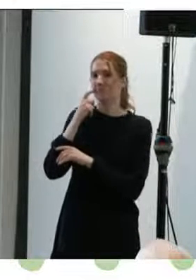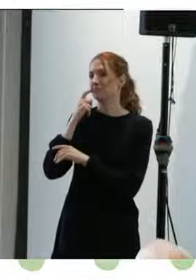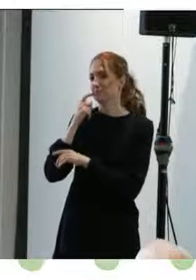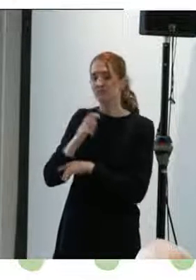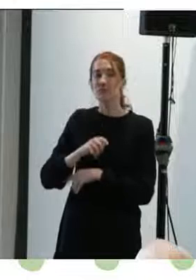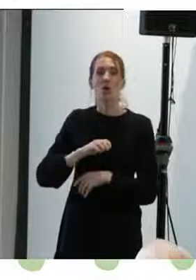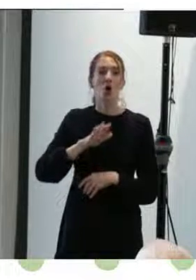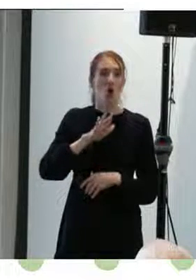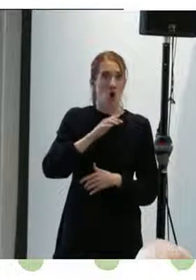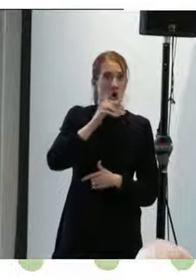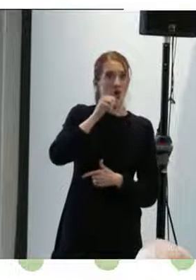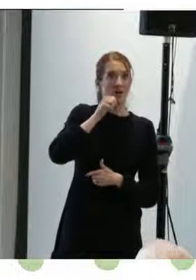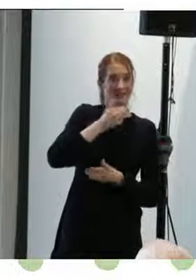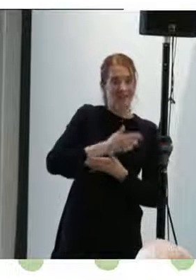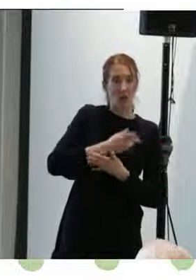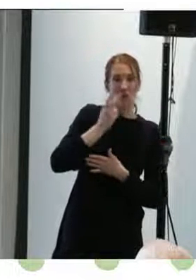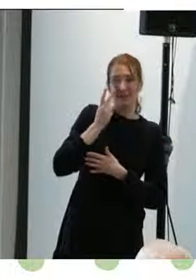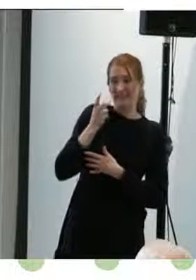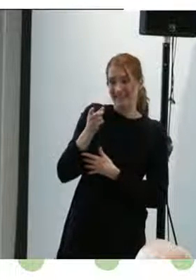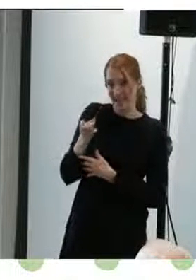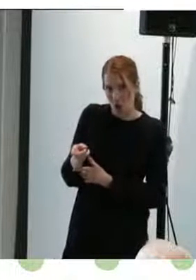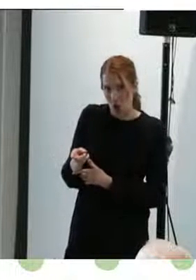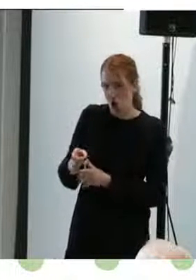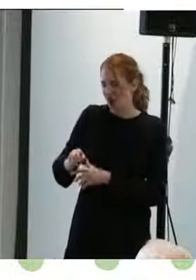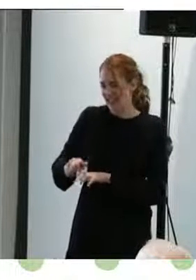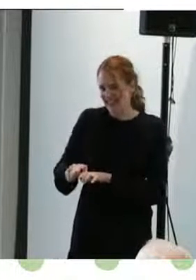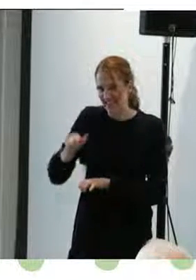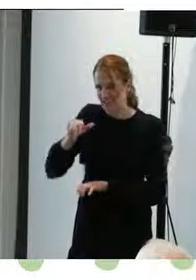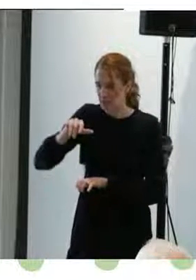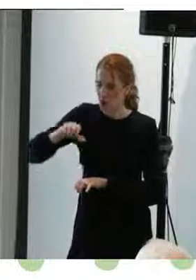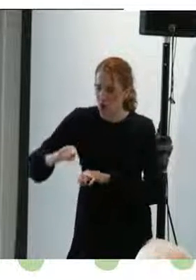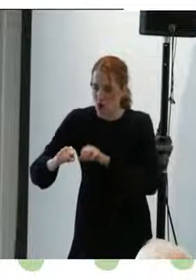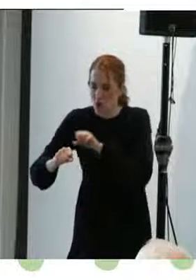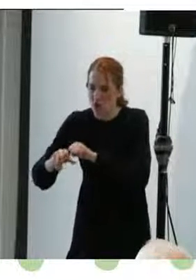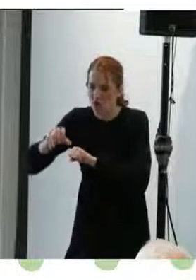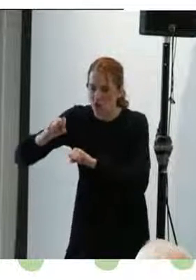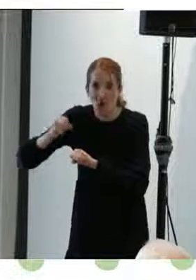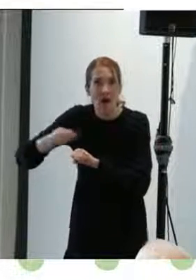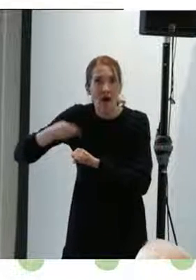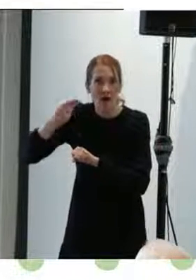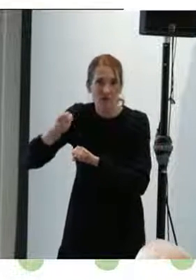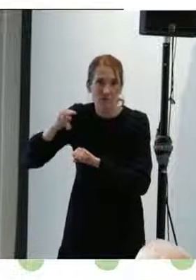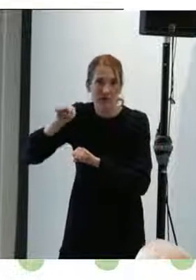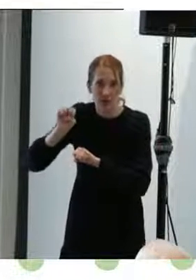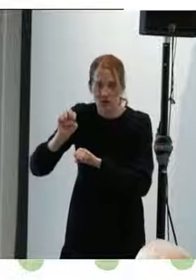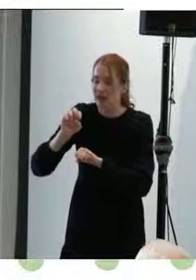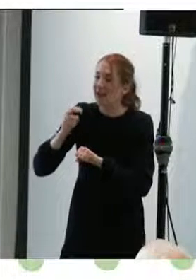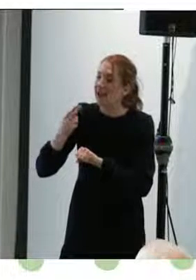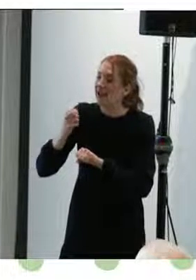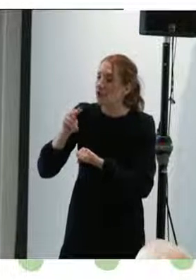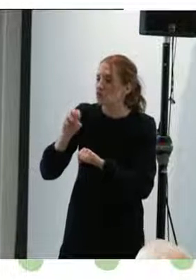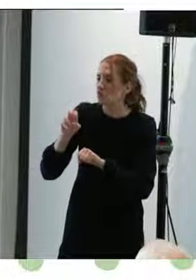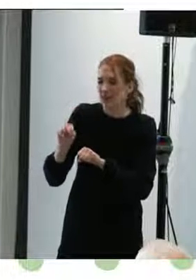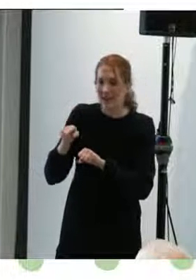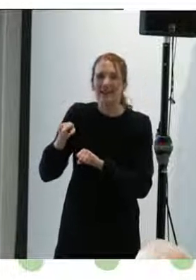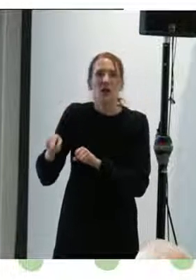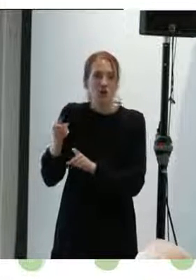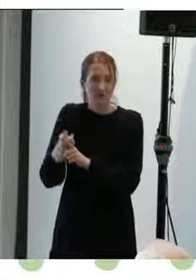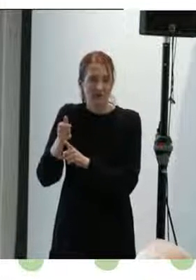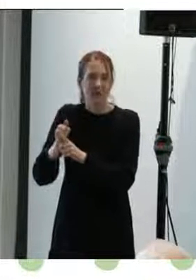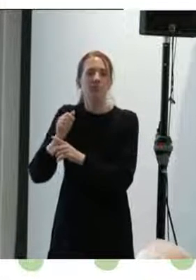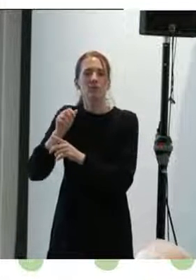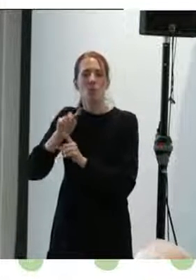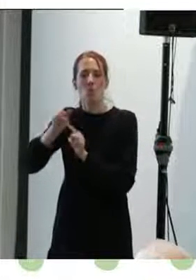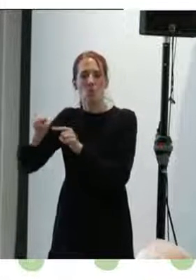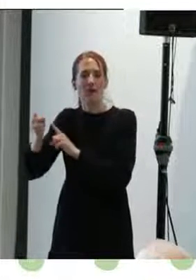her crawling up the steps high on heroin that Shelley locked herself in a hotel for 5 days and started sweating and shaking and puking and crying until